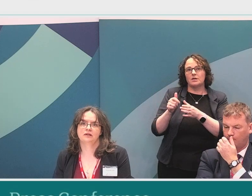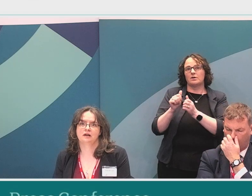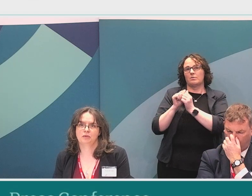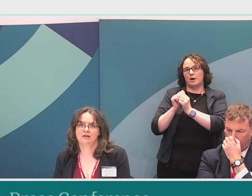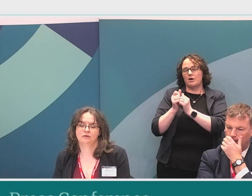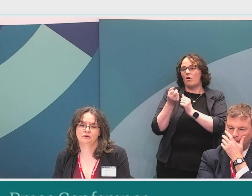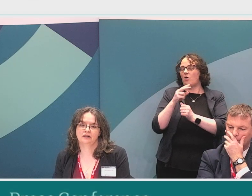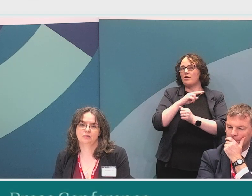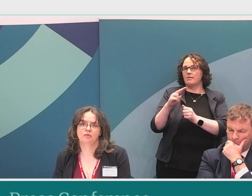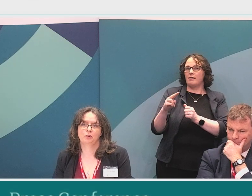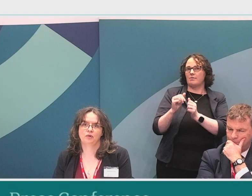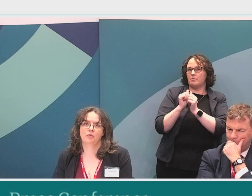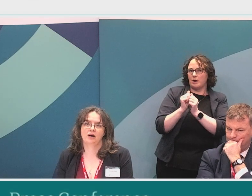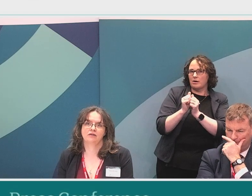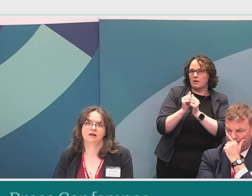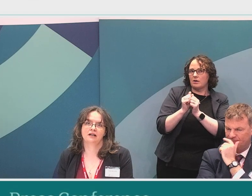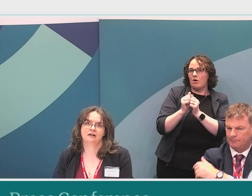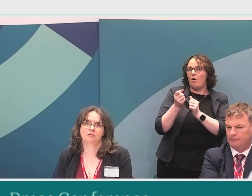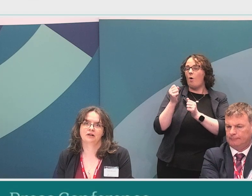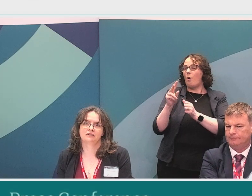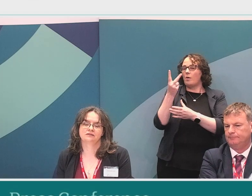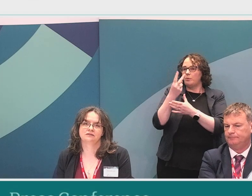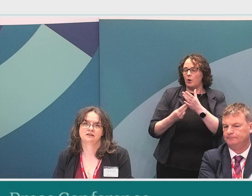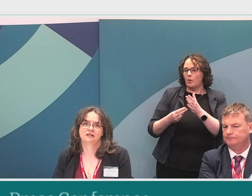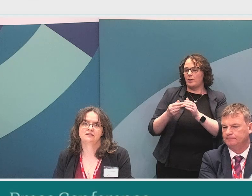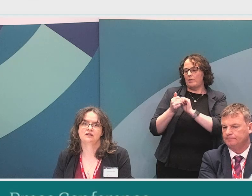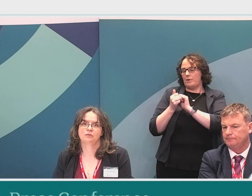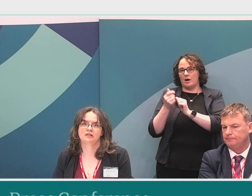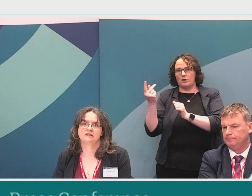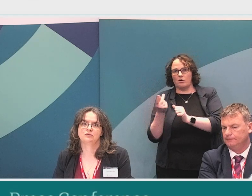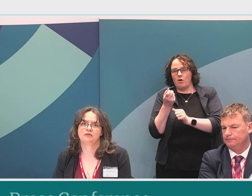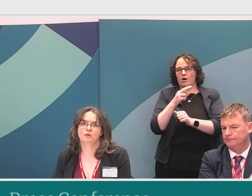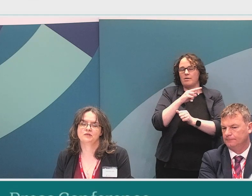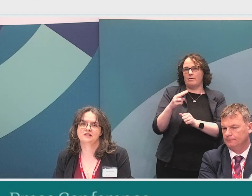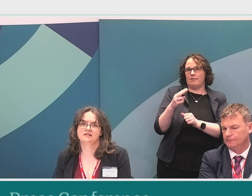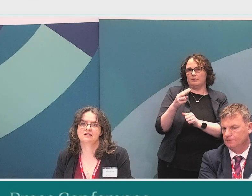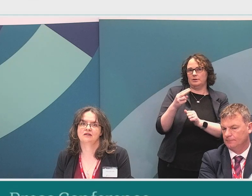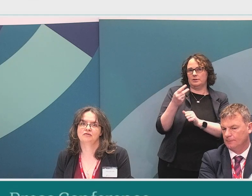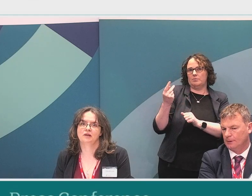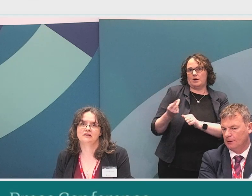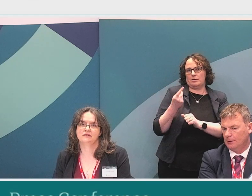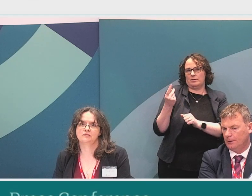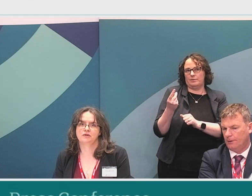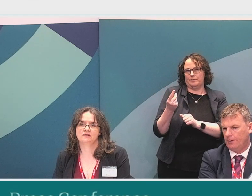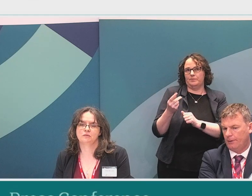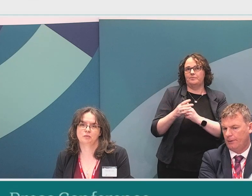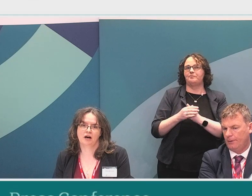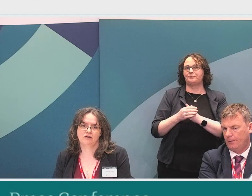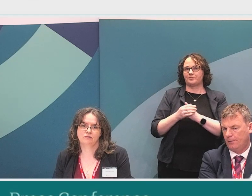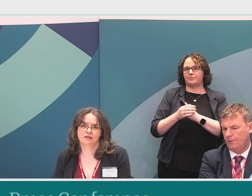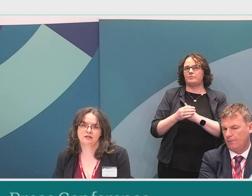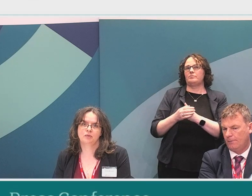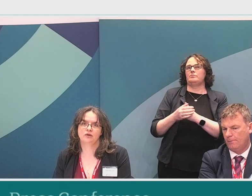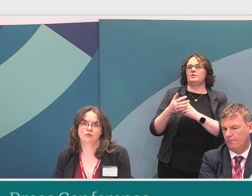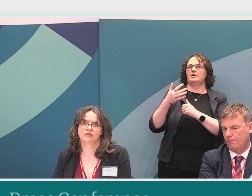a non-partner only, or with both a partner and a non-partner. So here we can see 24% of males have experienced it with a partner